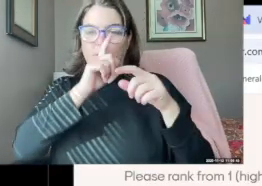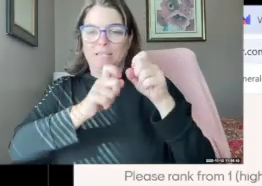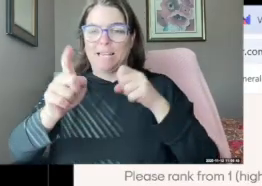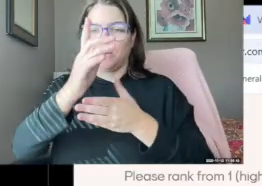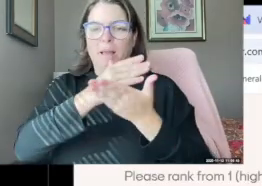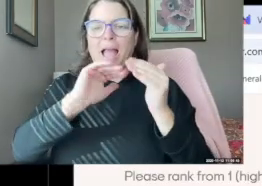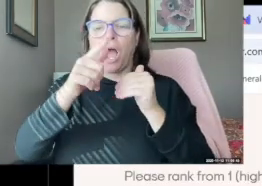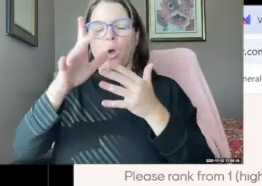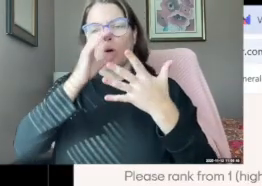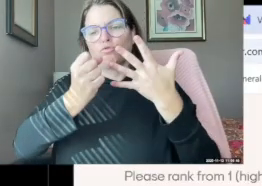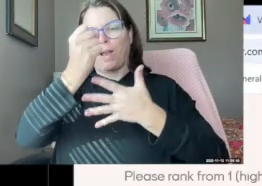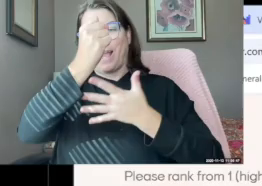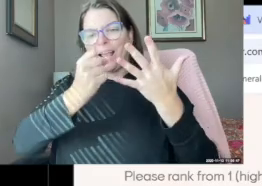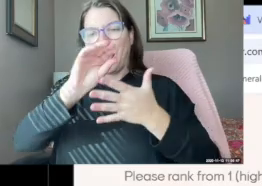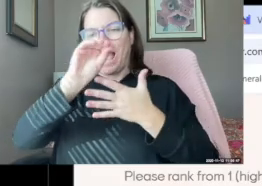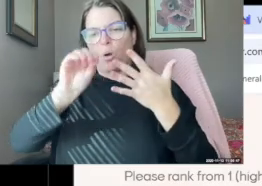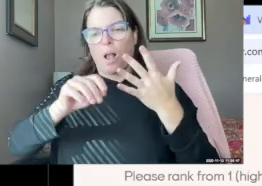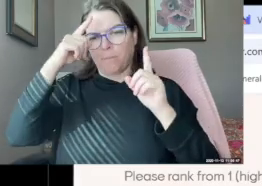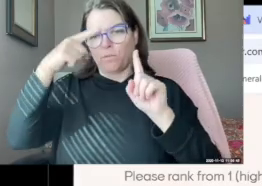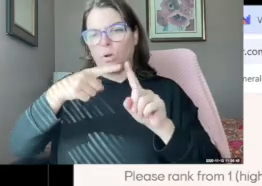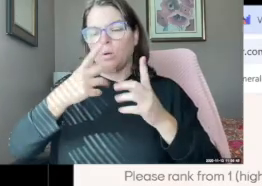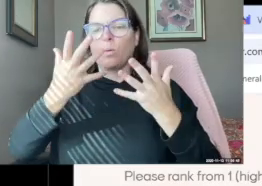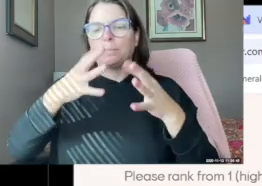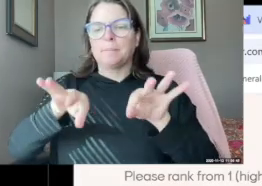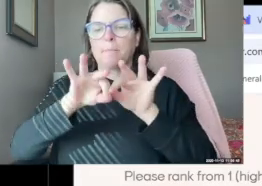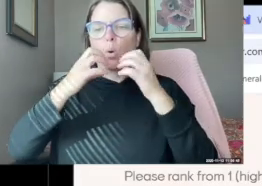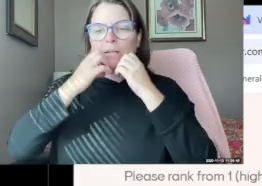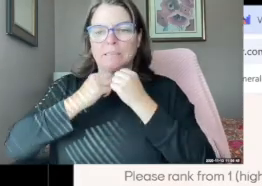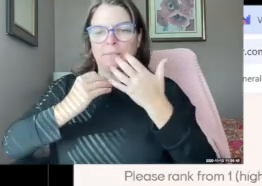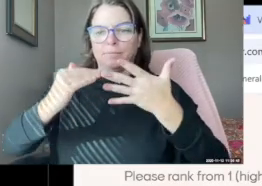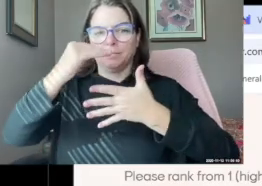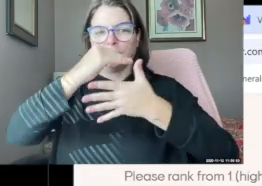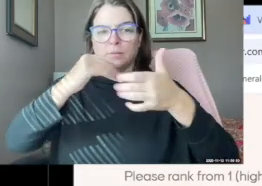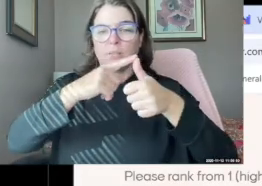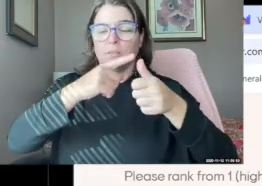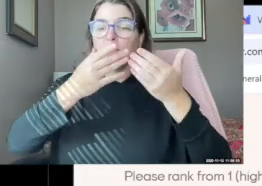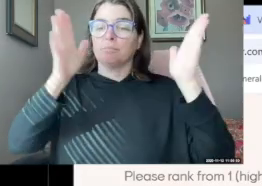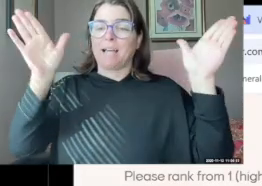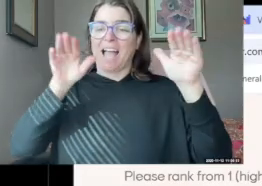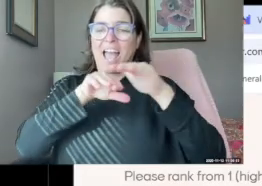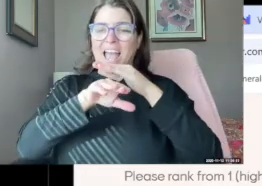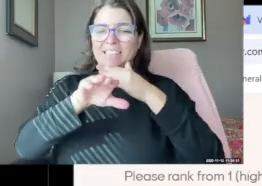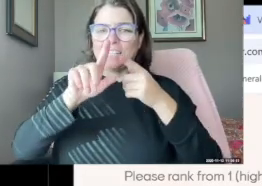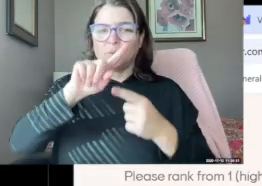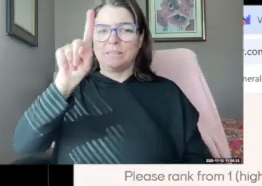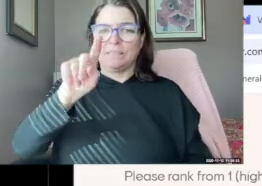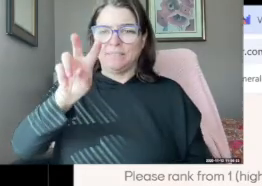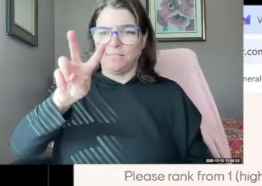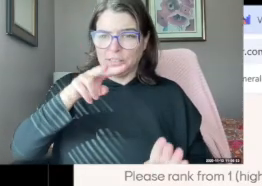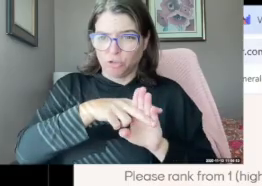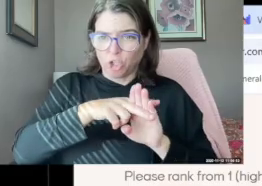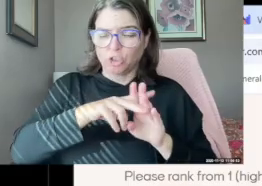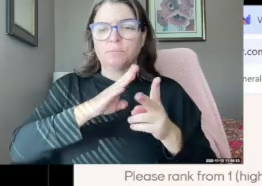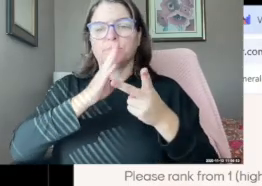Don't think about specific programs. If you're responsible for next year's budget, how would you rank these outcomes